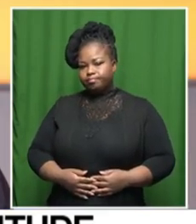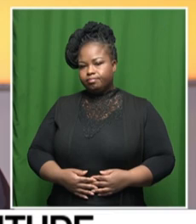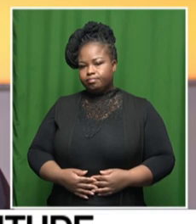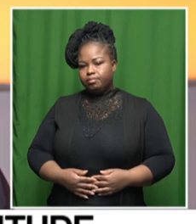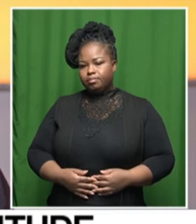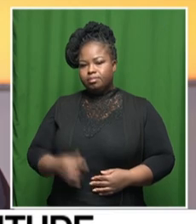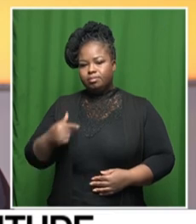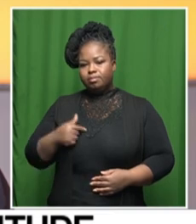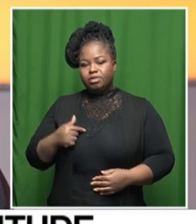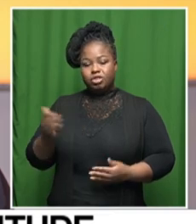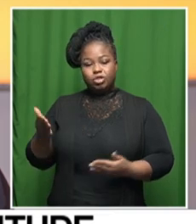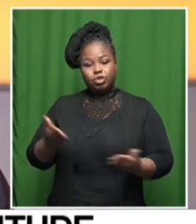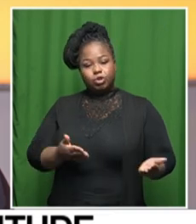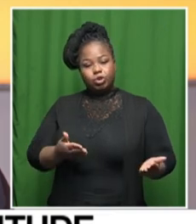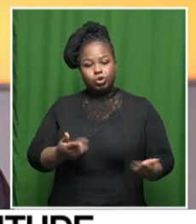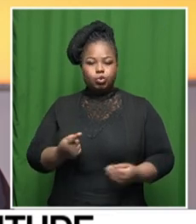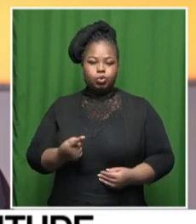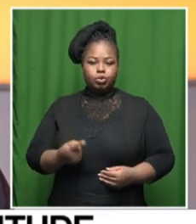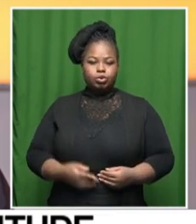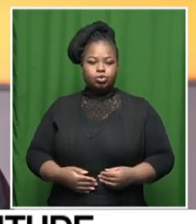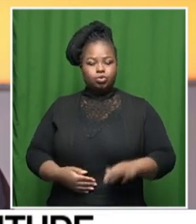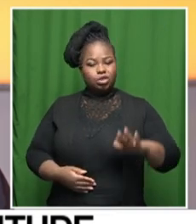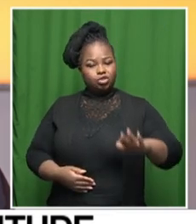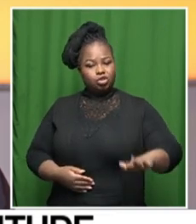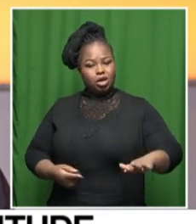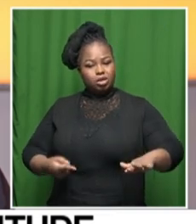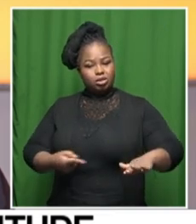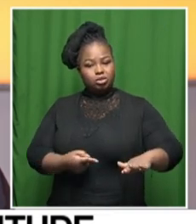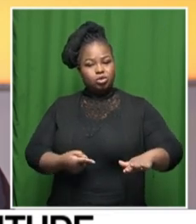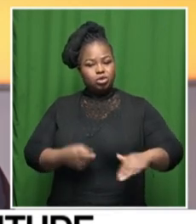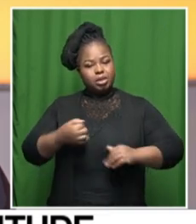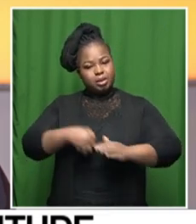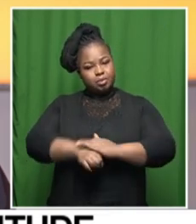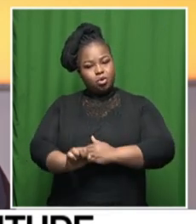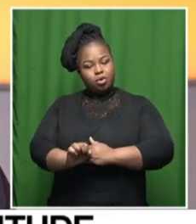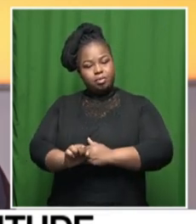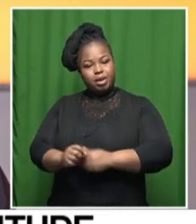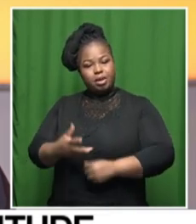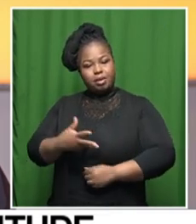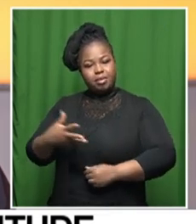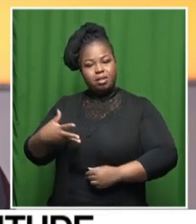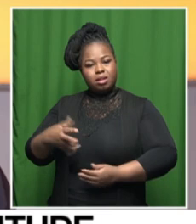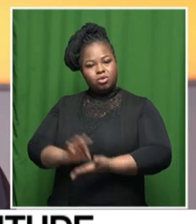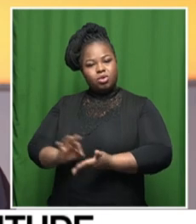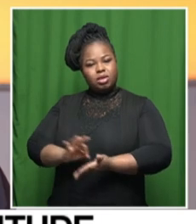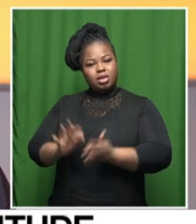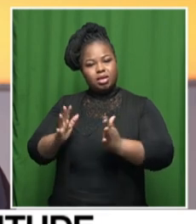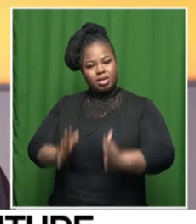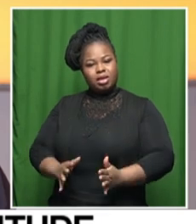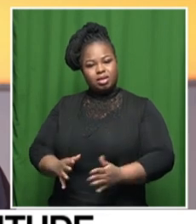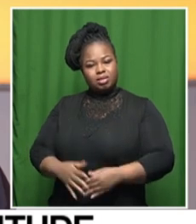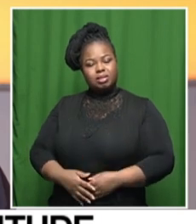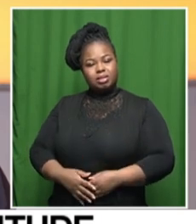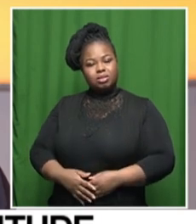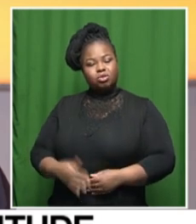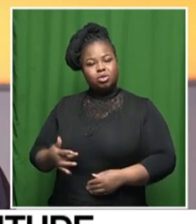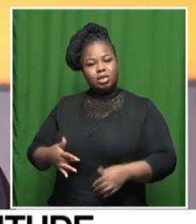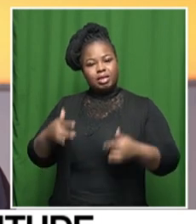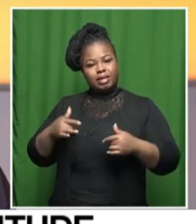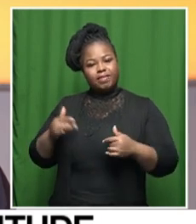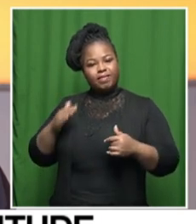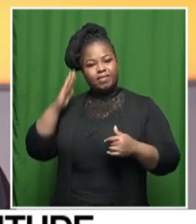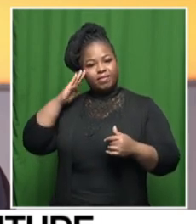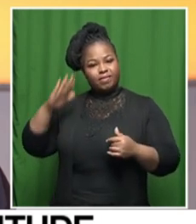I introduce you guys to a child that was born by a domestic worker and was kept at her employer's place